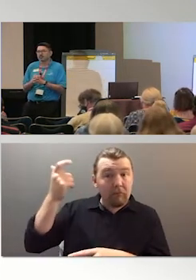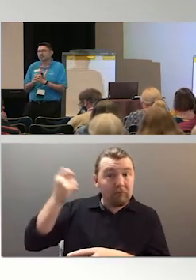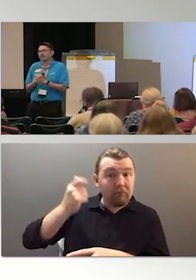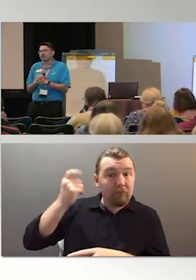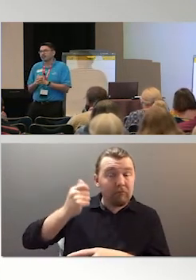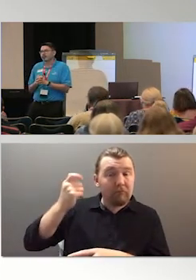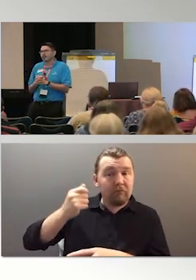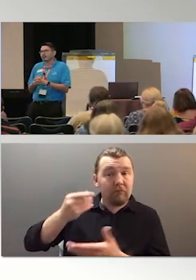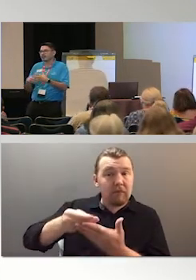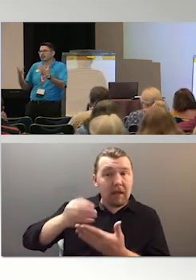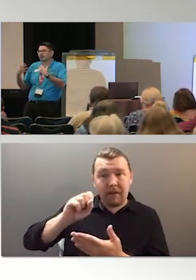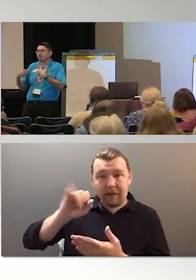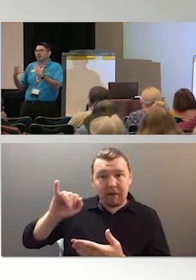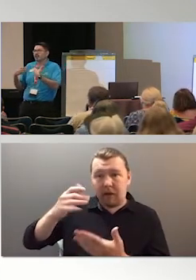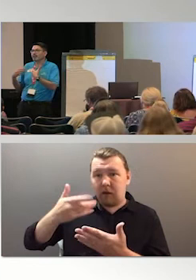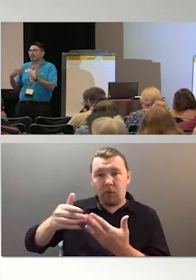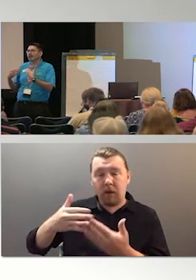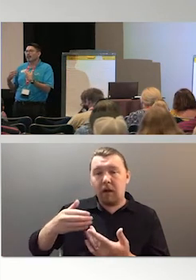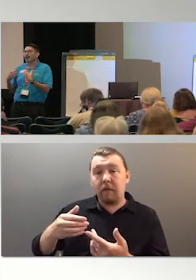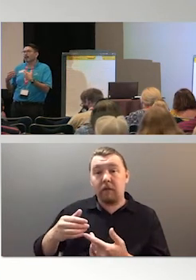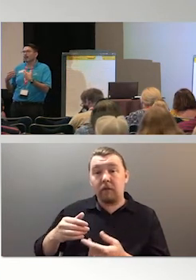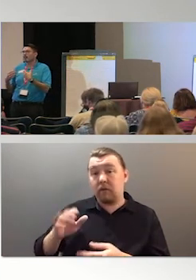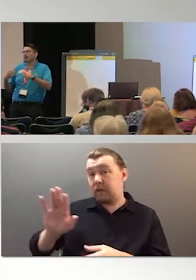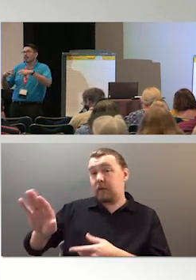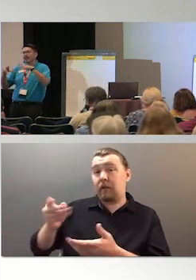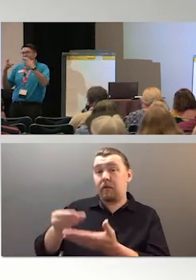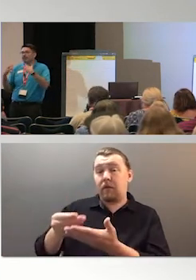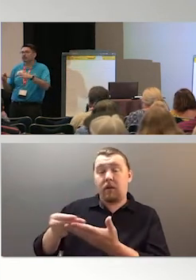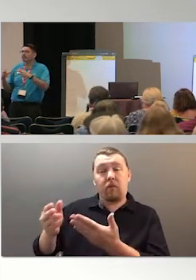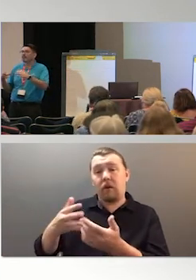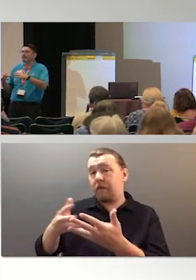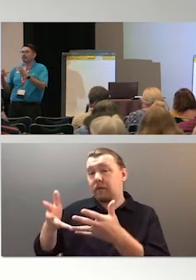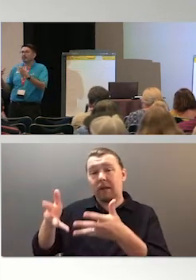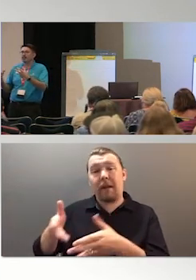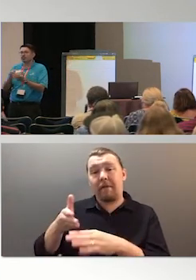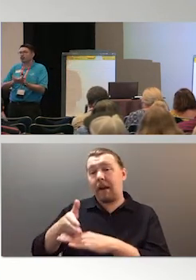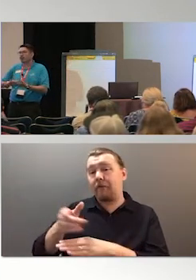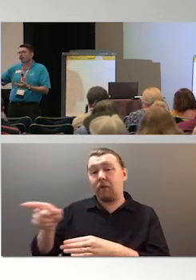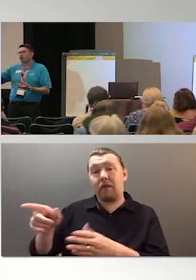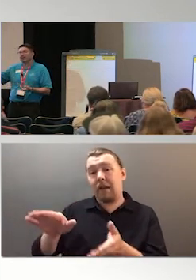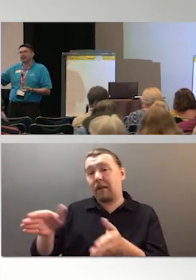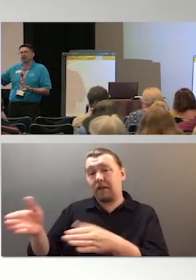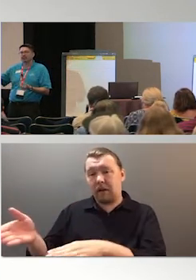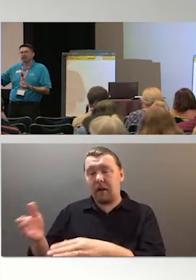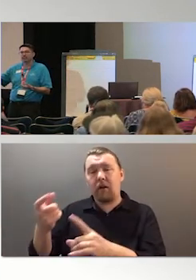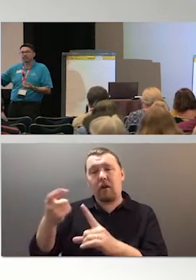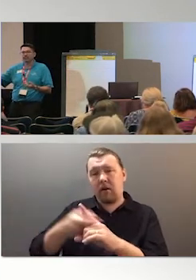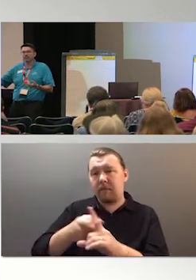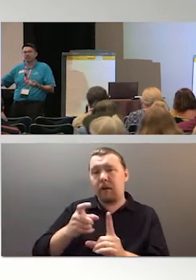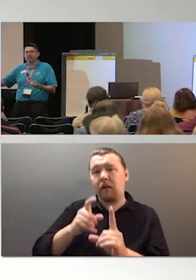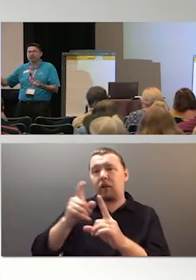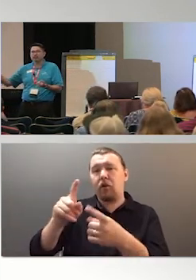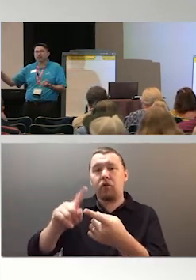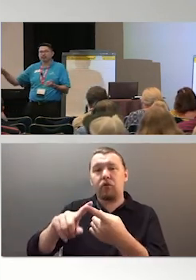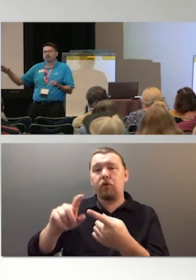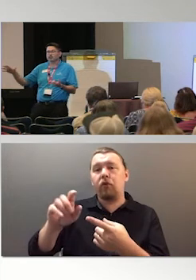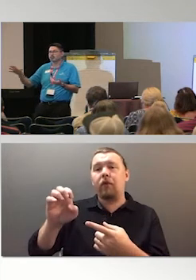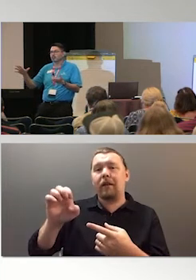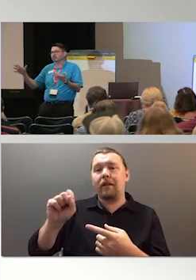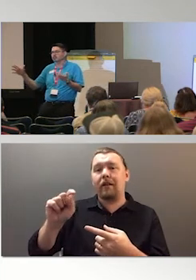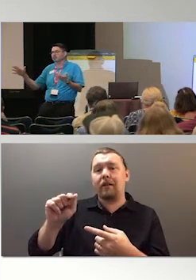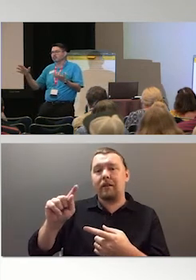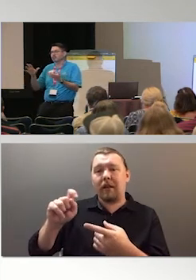comes in. If it's their money, any leftover money after they pass away automatically goes to the state to repay for